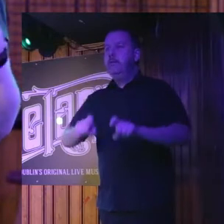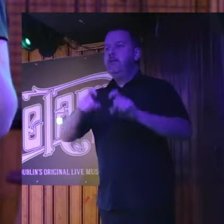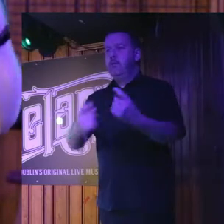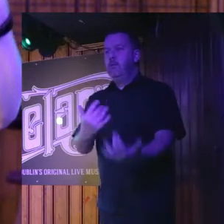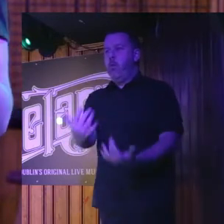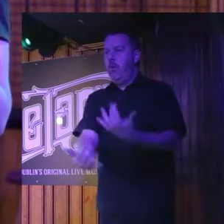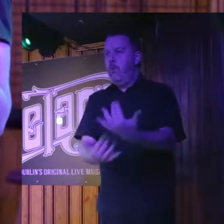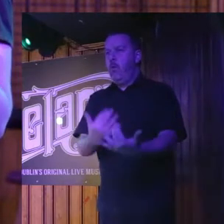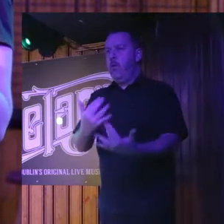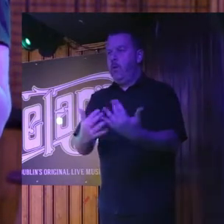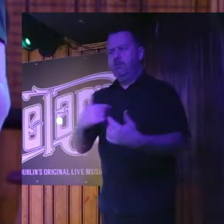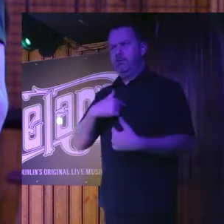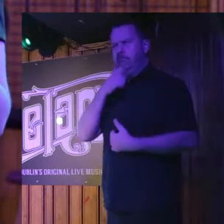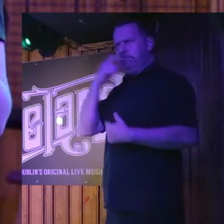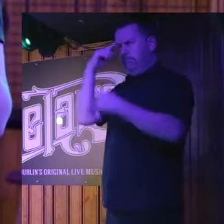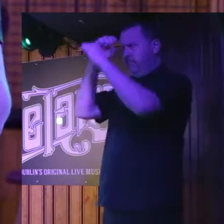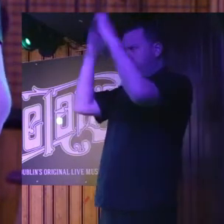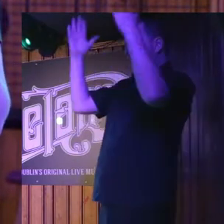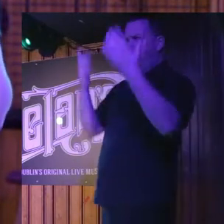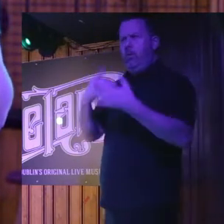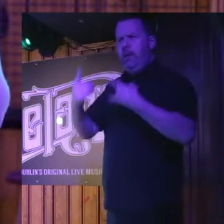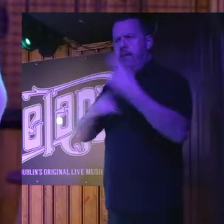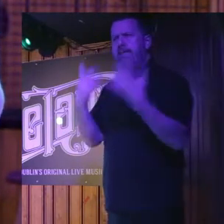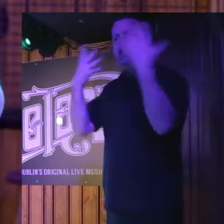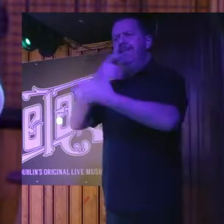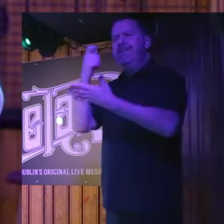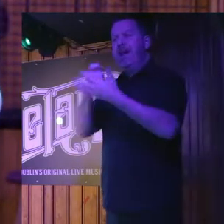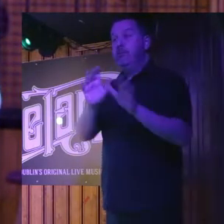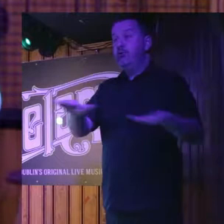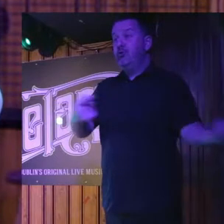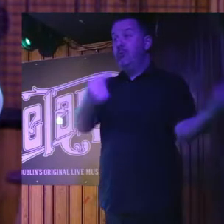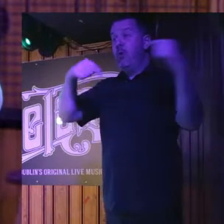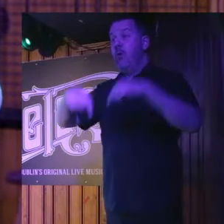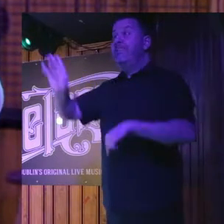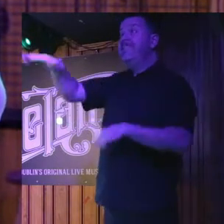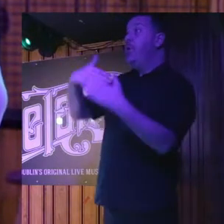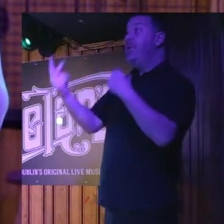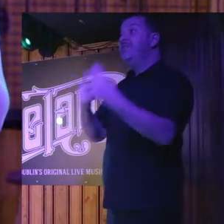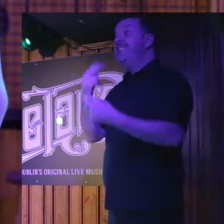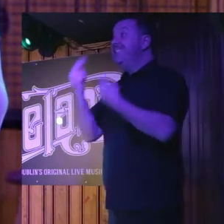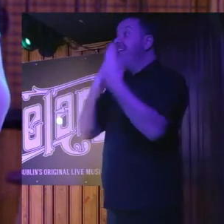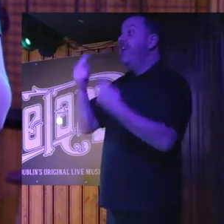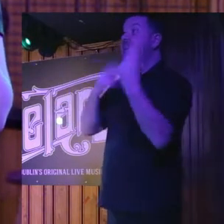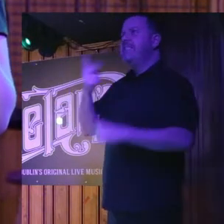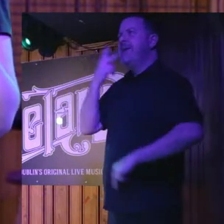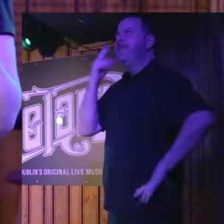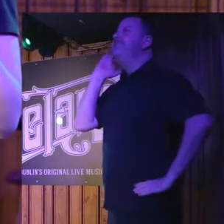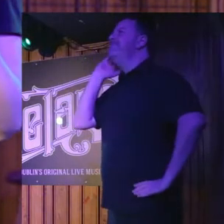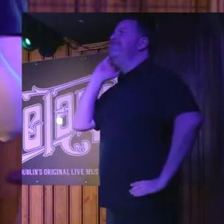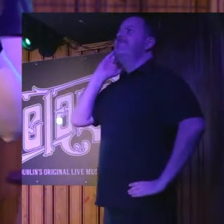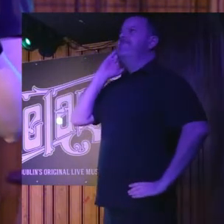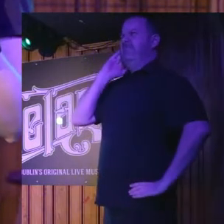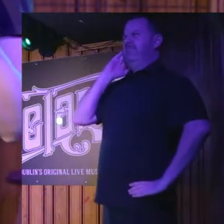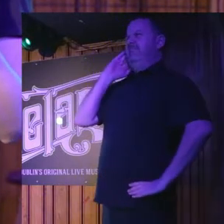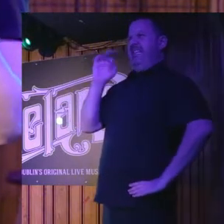You know, your significant other's coming home in the evening wondering, what's that for dinner that I can smell in the back? Anyway, if that, not that